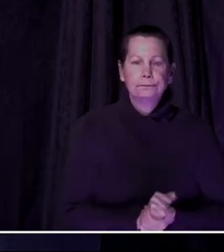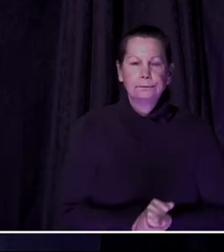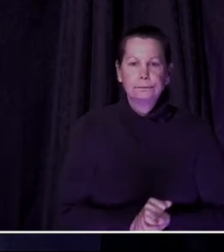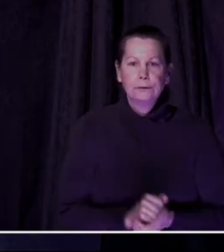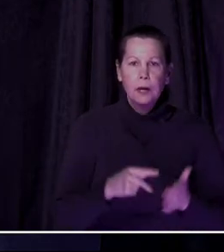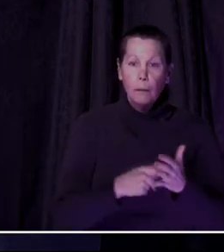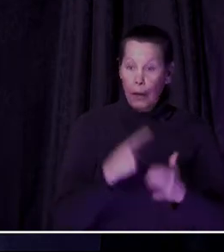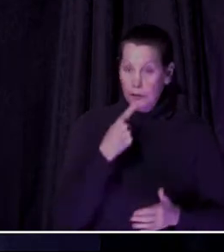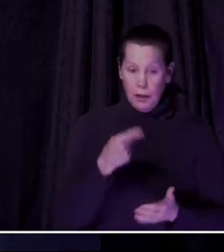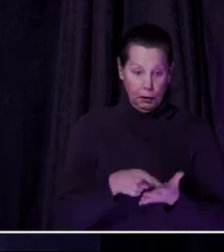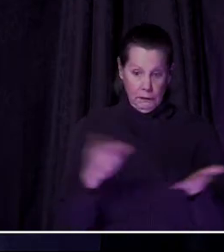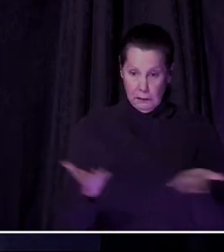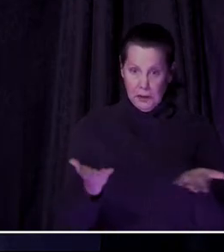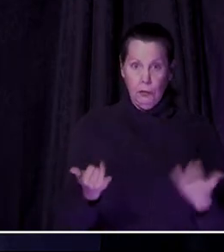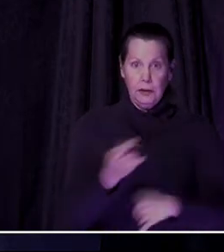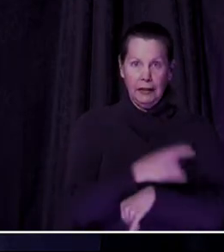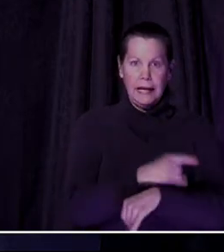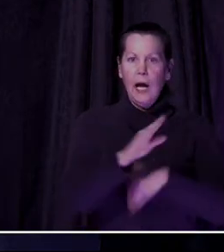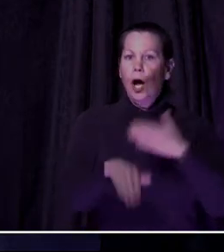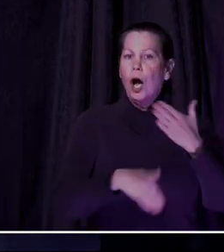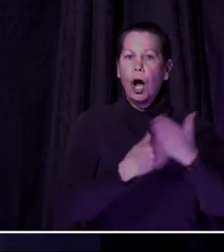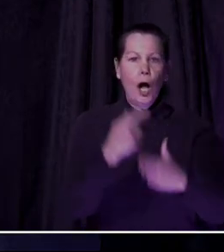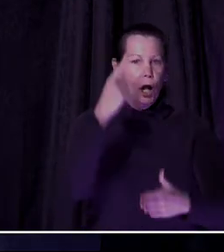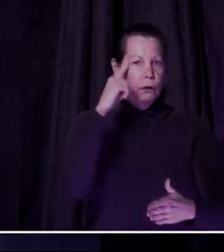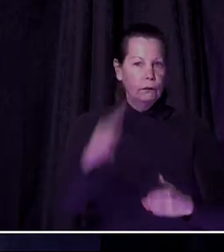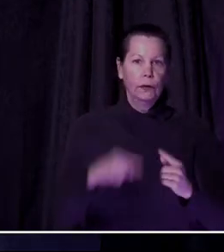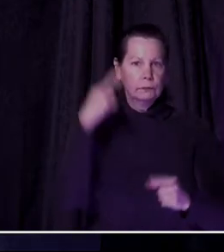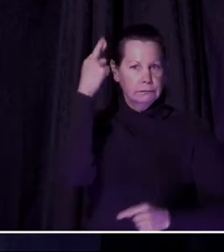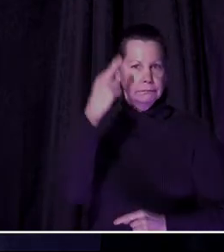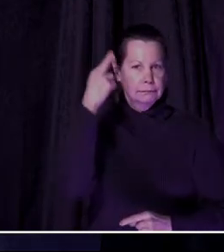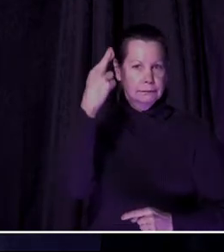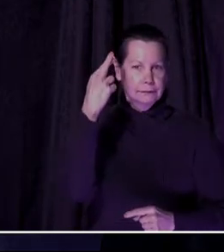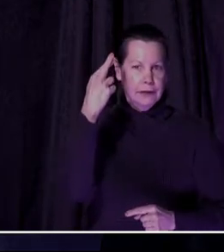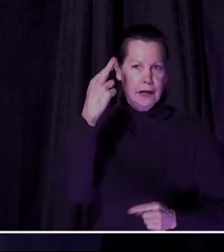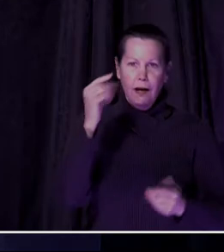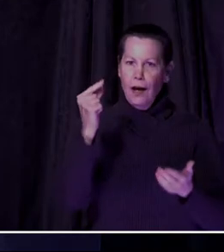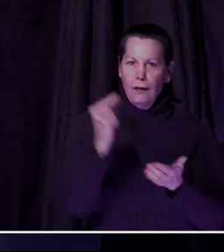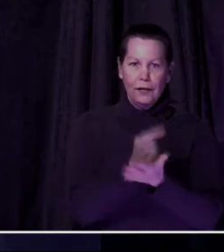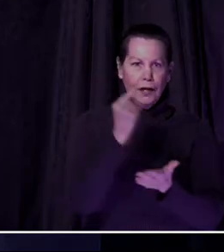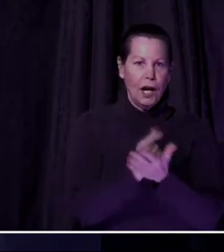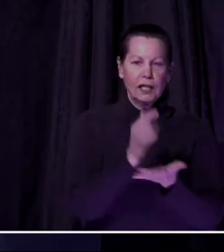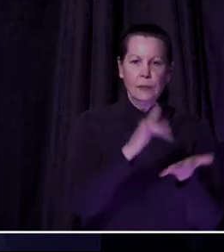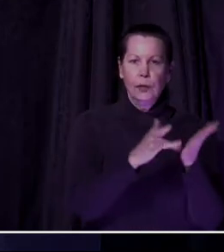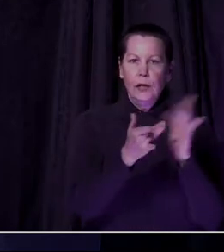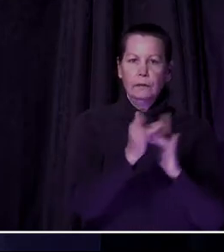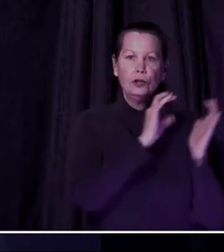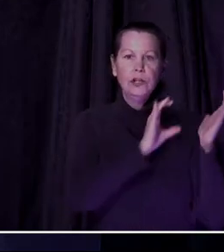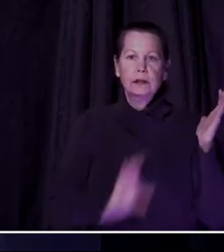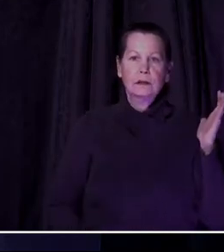Paul would tell you if he was here today, all for the sake of the gospel of Jesus Christ.